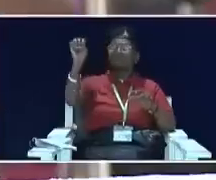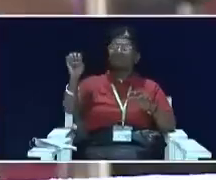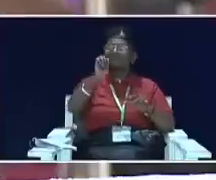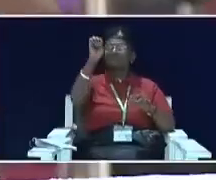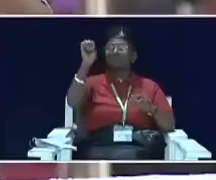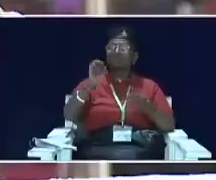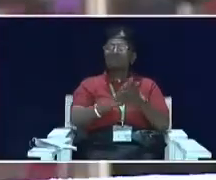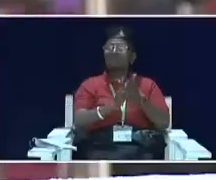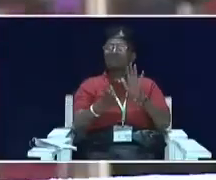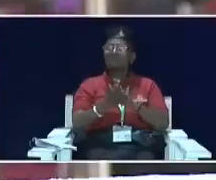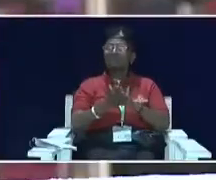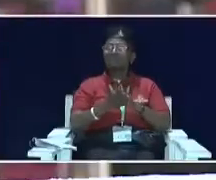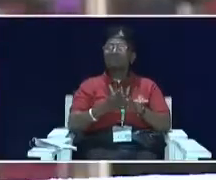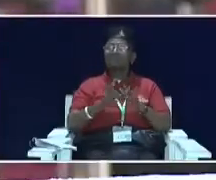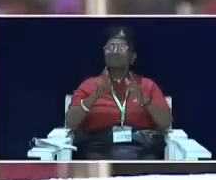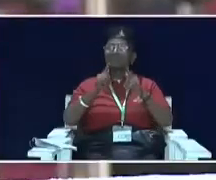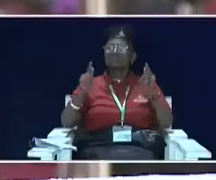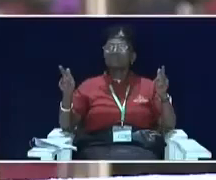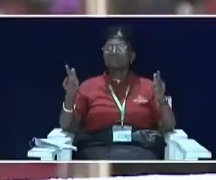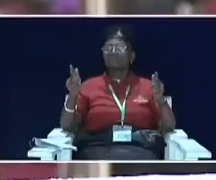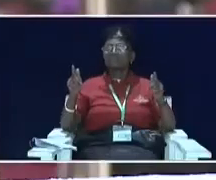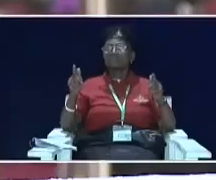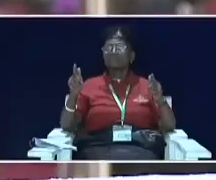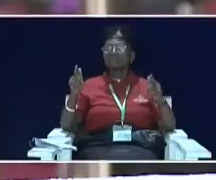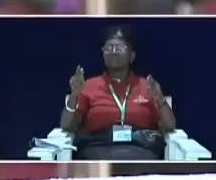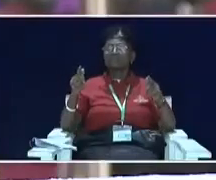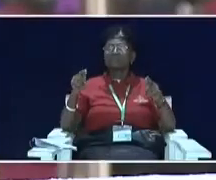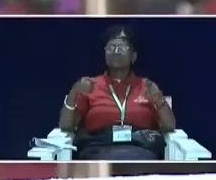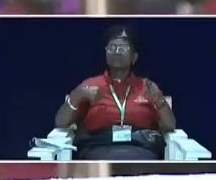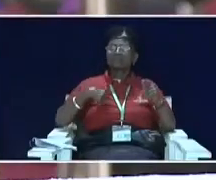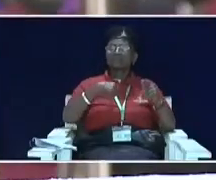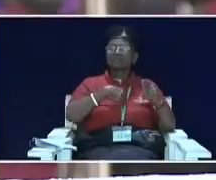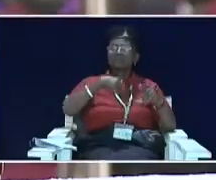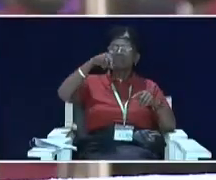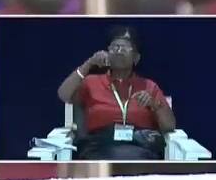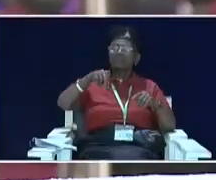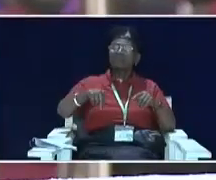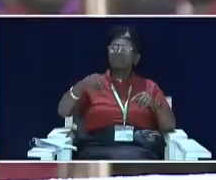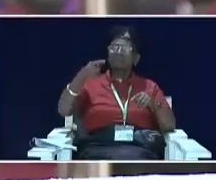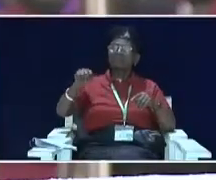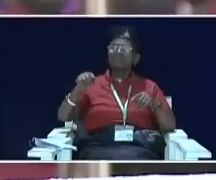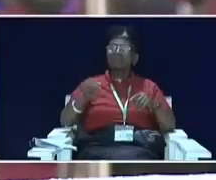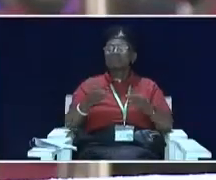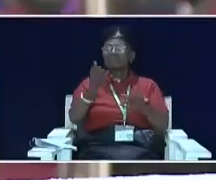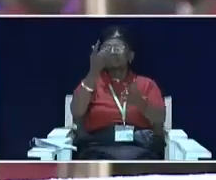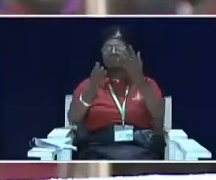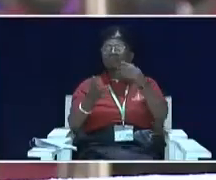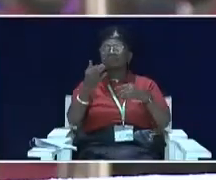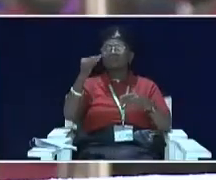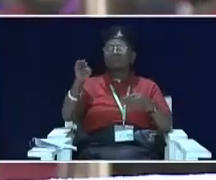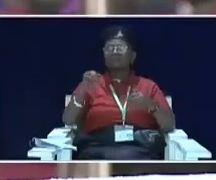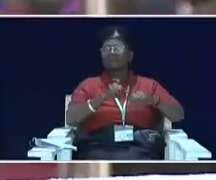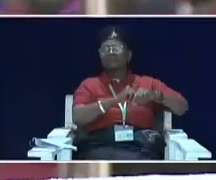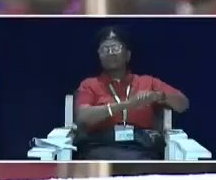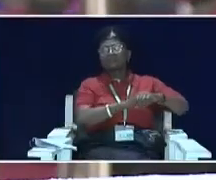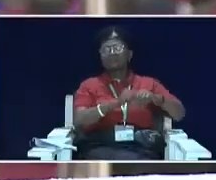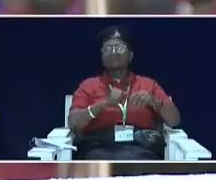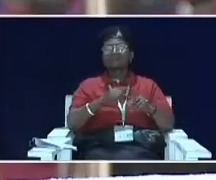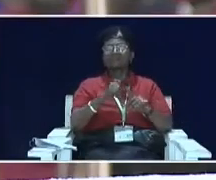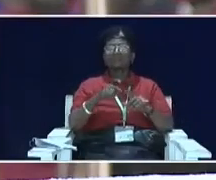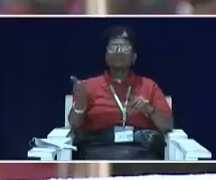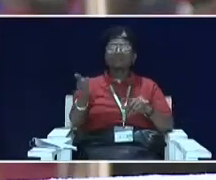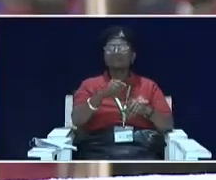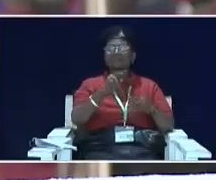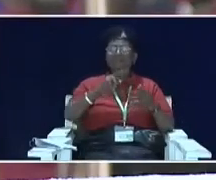We need a fire for protection. If, when you read Judges chapter